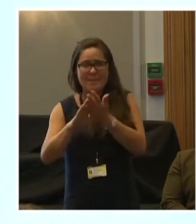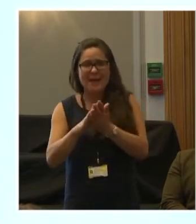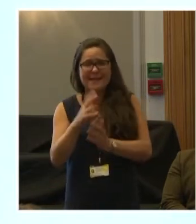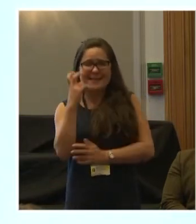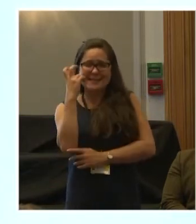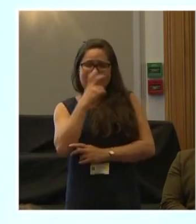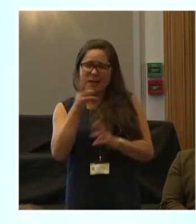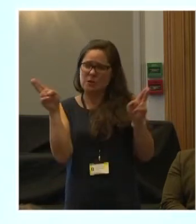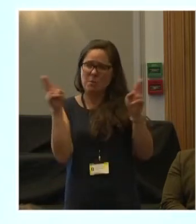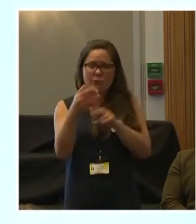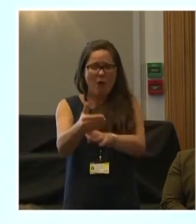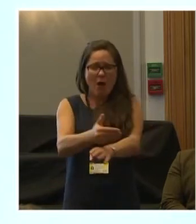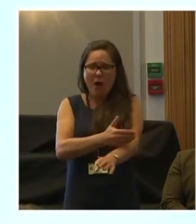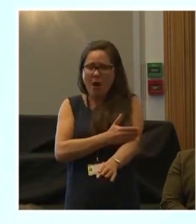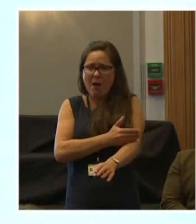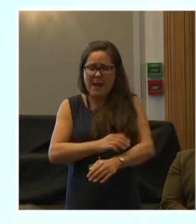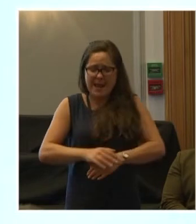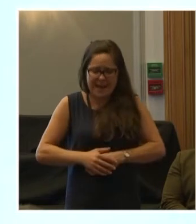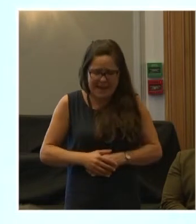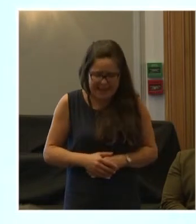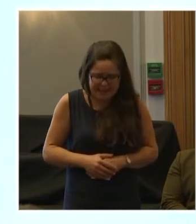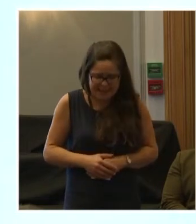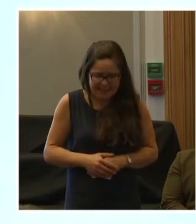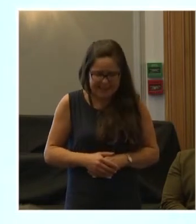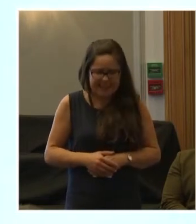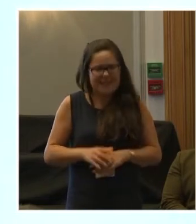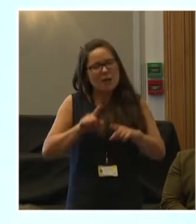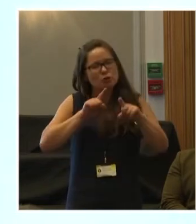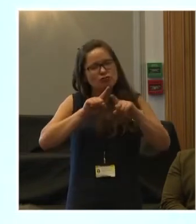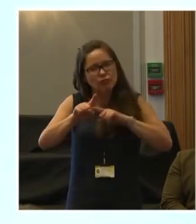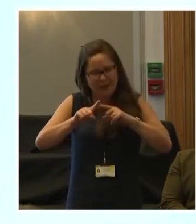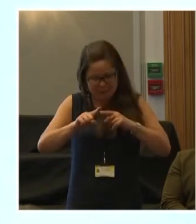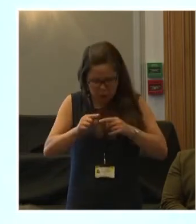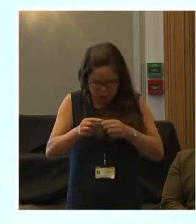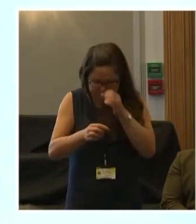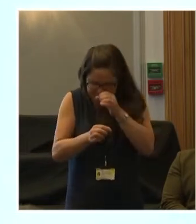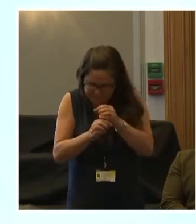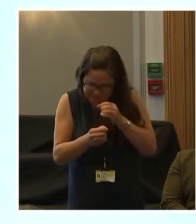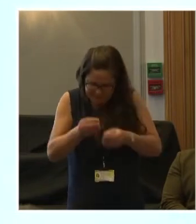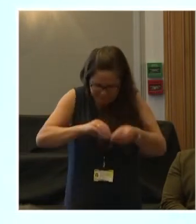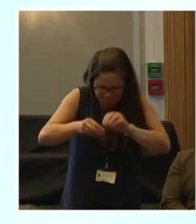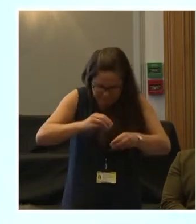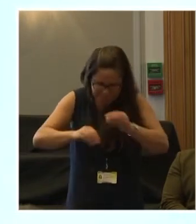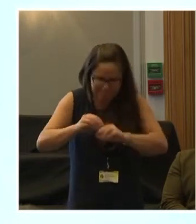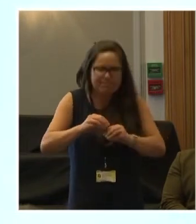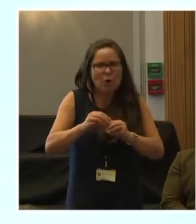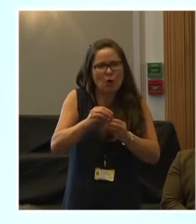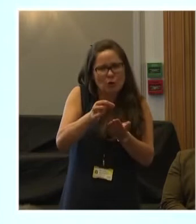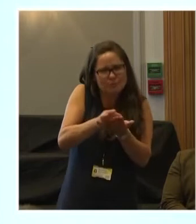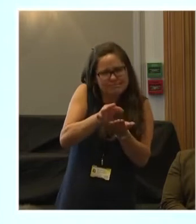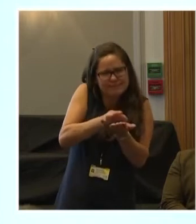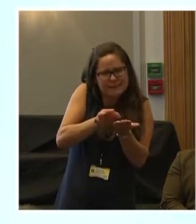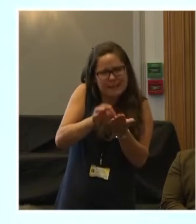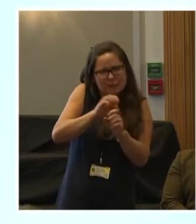the instructions to make harmful versions of the protein. Other people with a combination of severe and mild